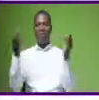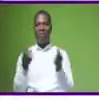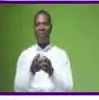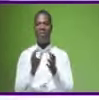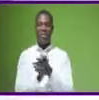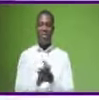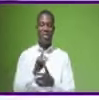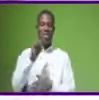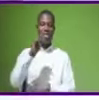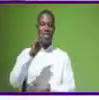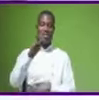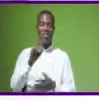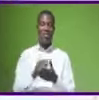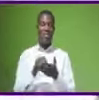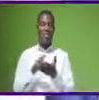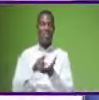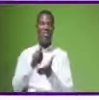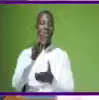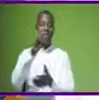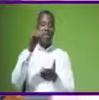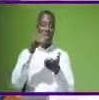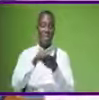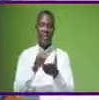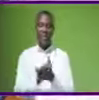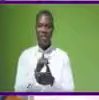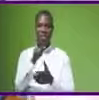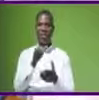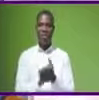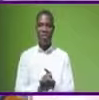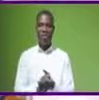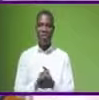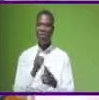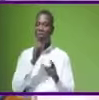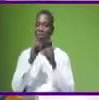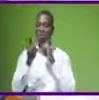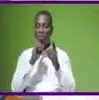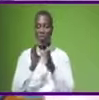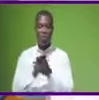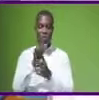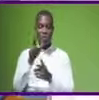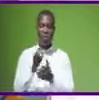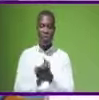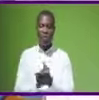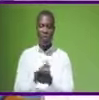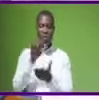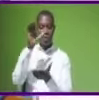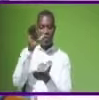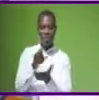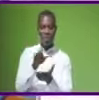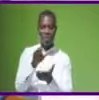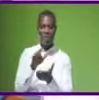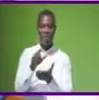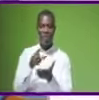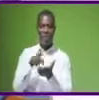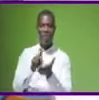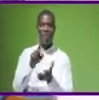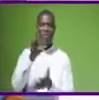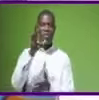Set TV 1,000. German Bruni Kwanene Kasa. Obeje me 700.